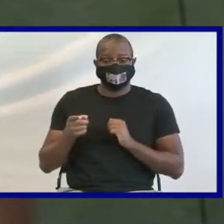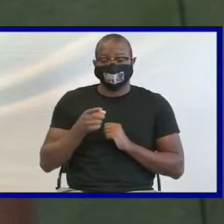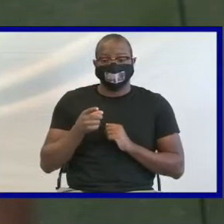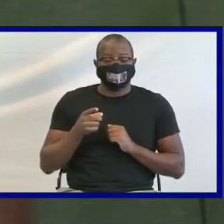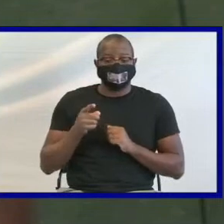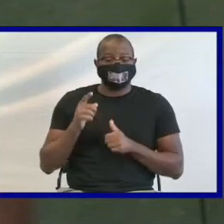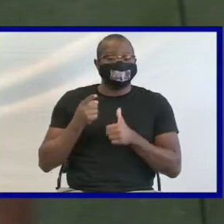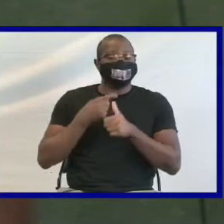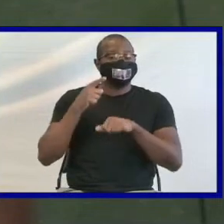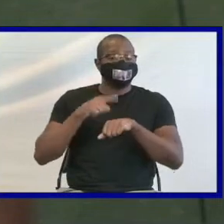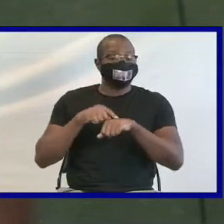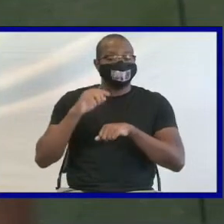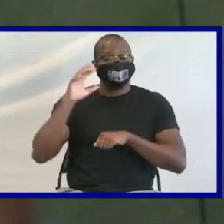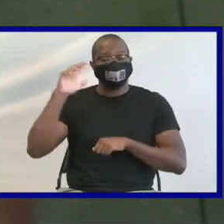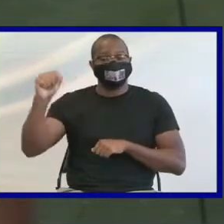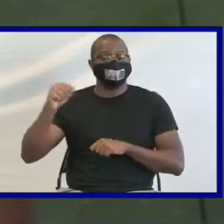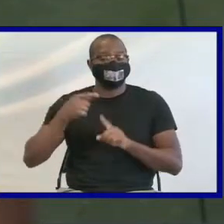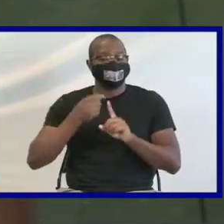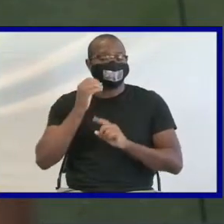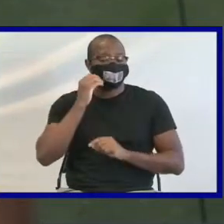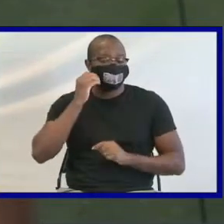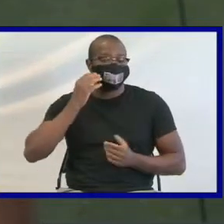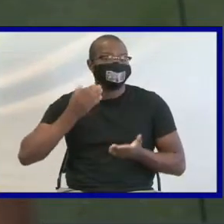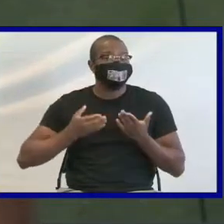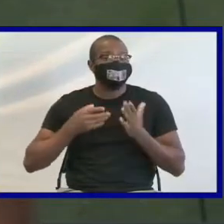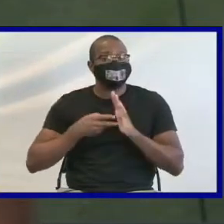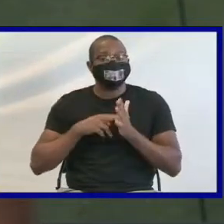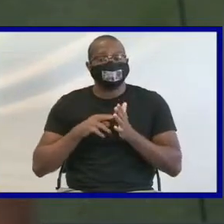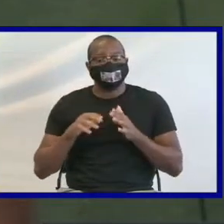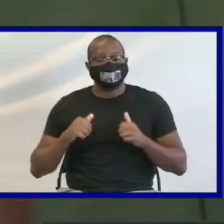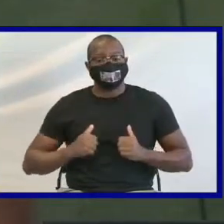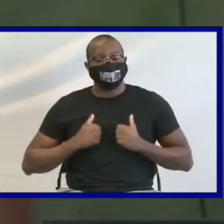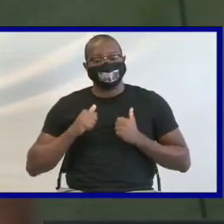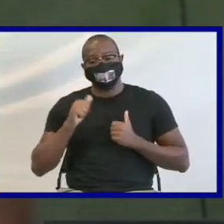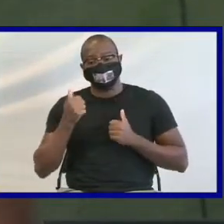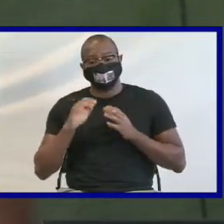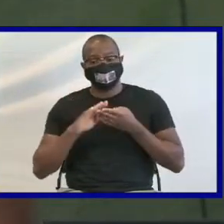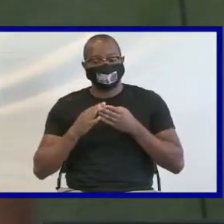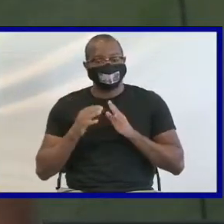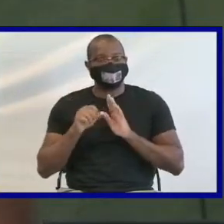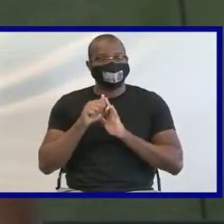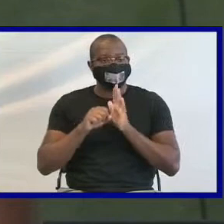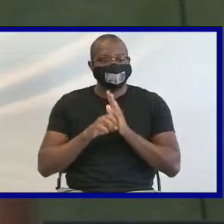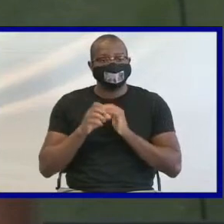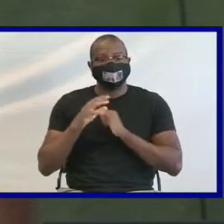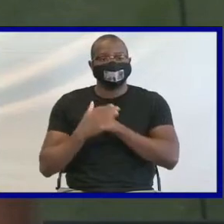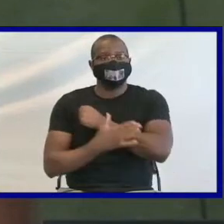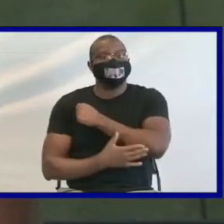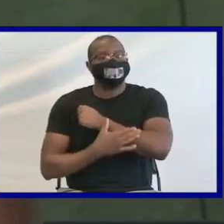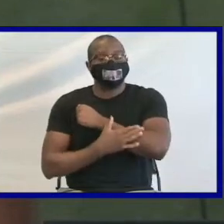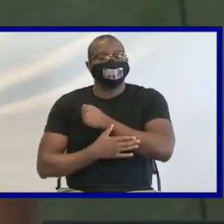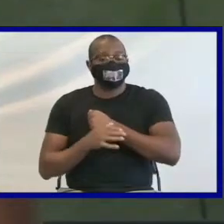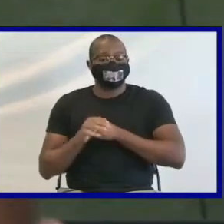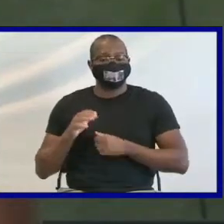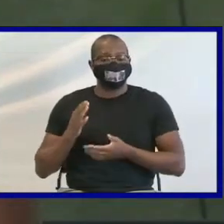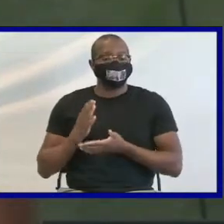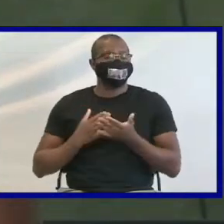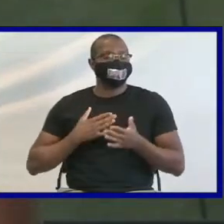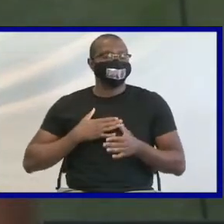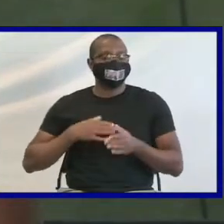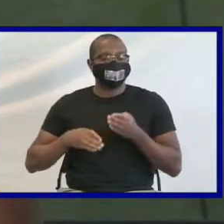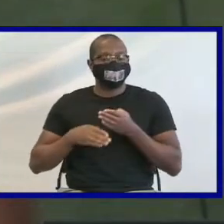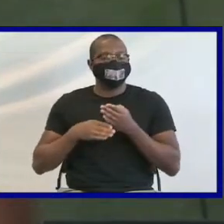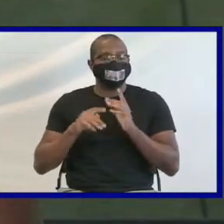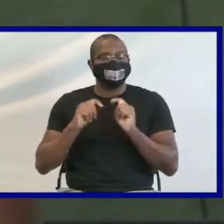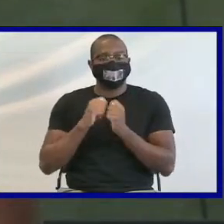from home. This may have meant moving to a different city, state, or even country, as some of my soccer teammates had done.